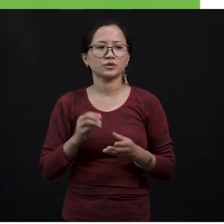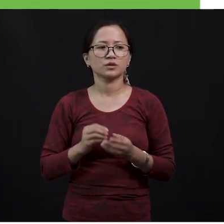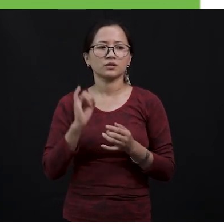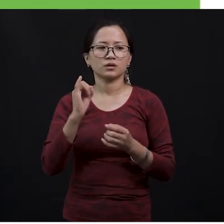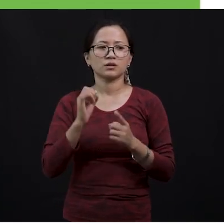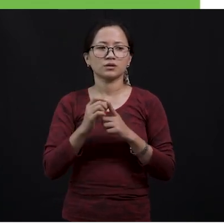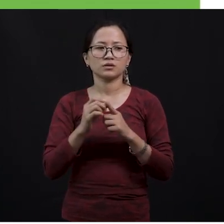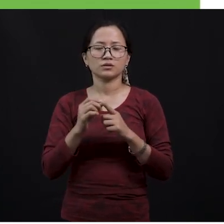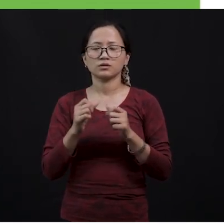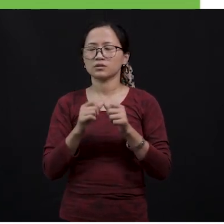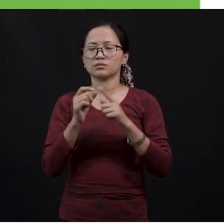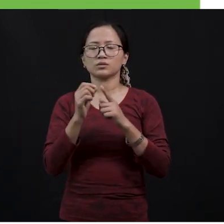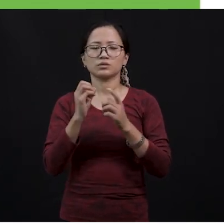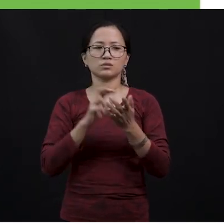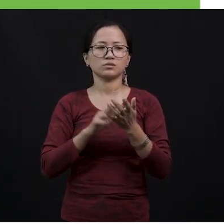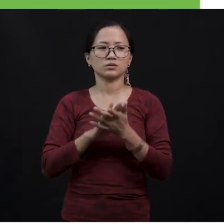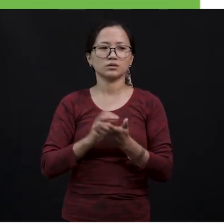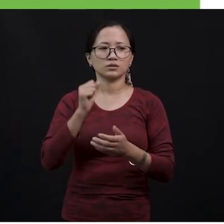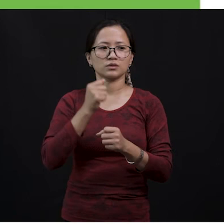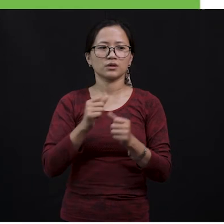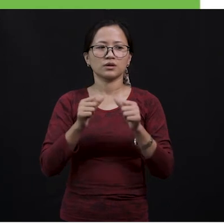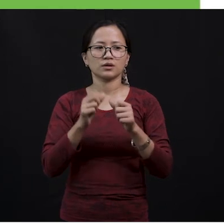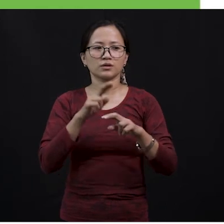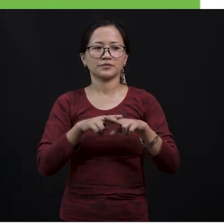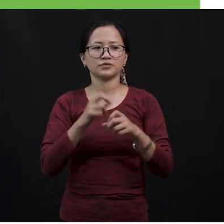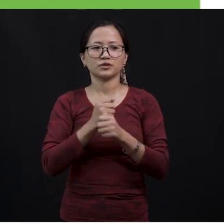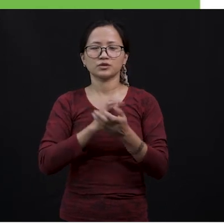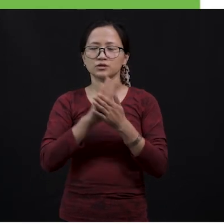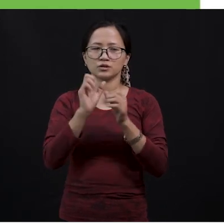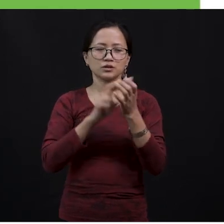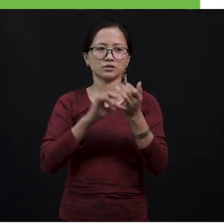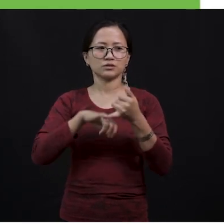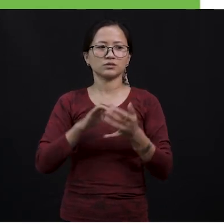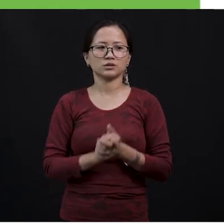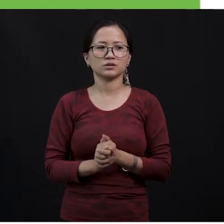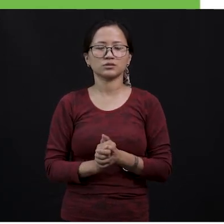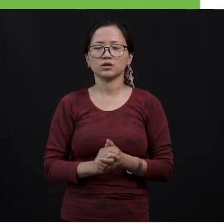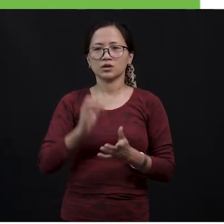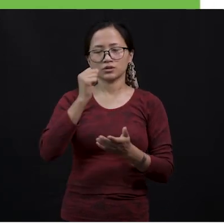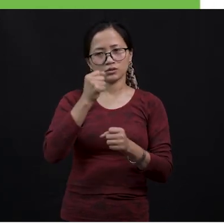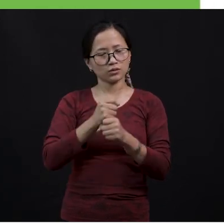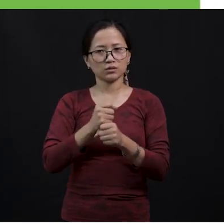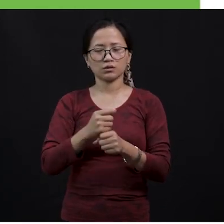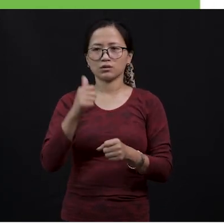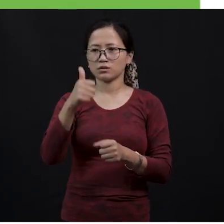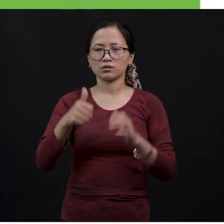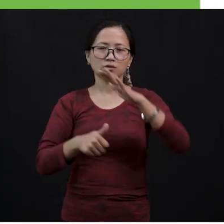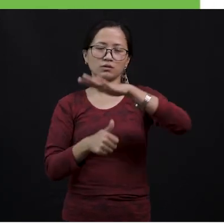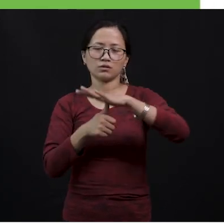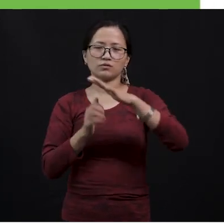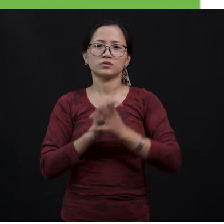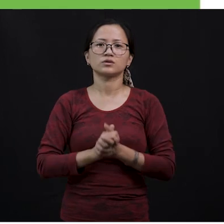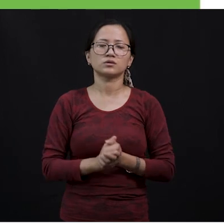appointed all the Afghans as governors. He thought, because I'm an Afghani, and if we had more of Turkish nobles, they are not going to